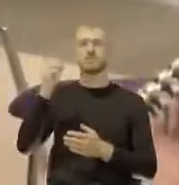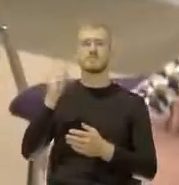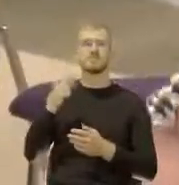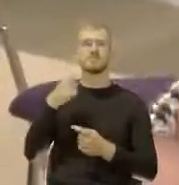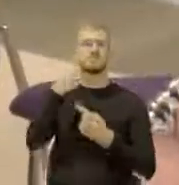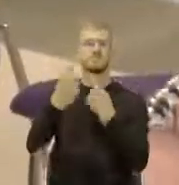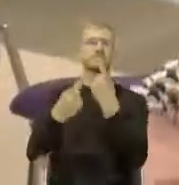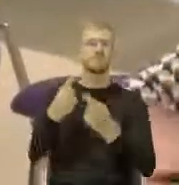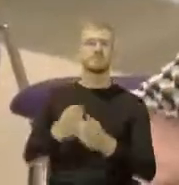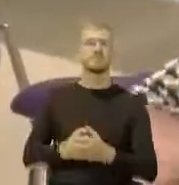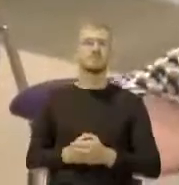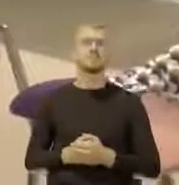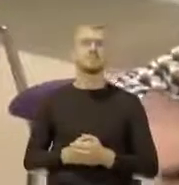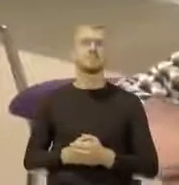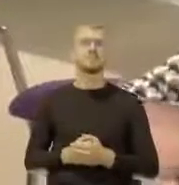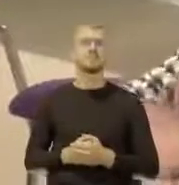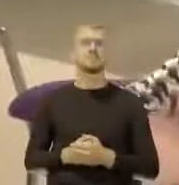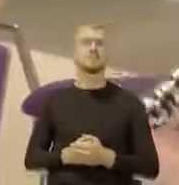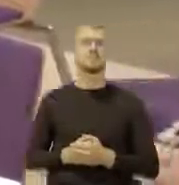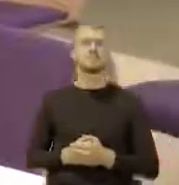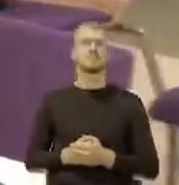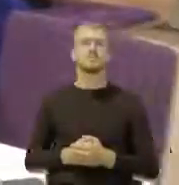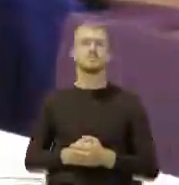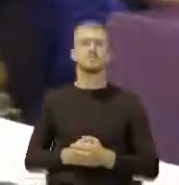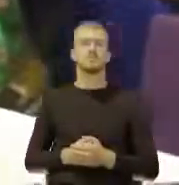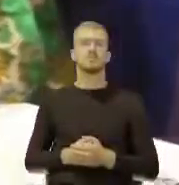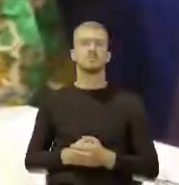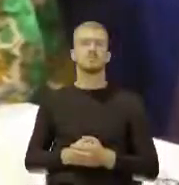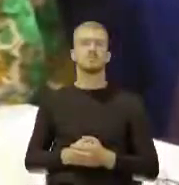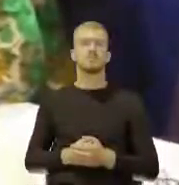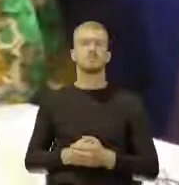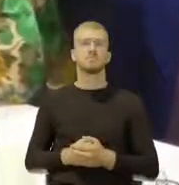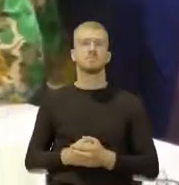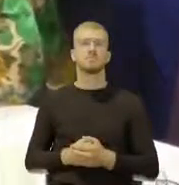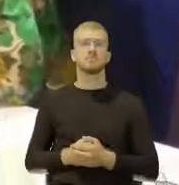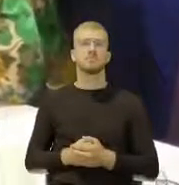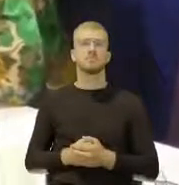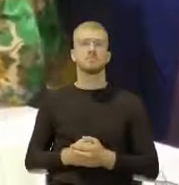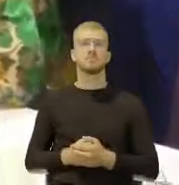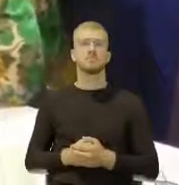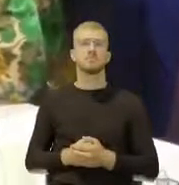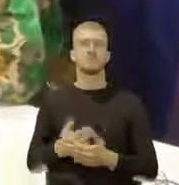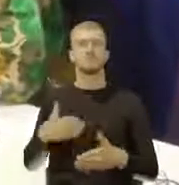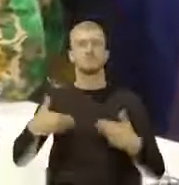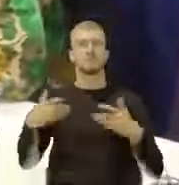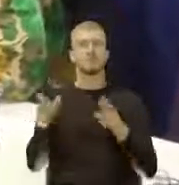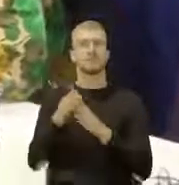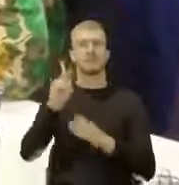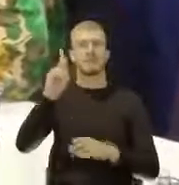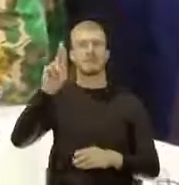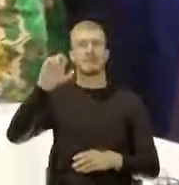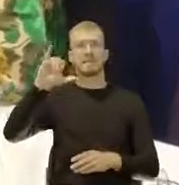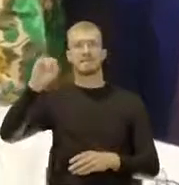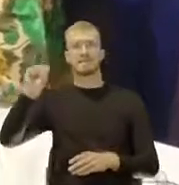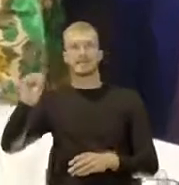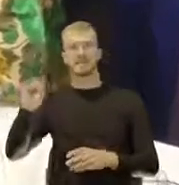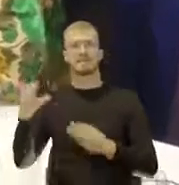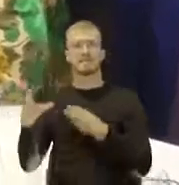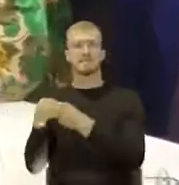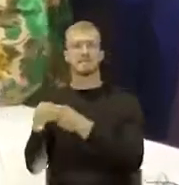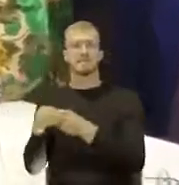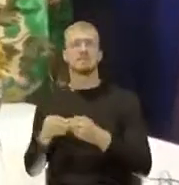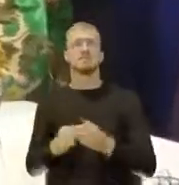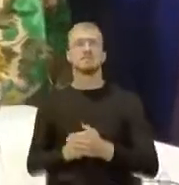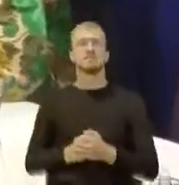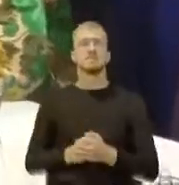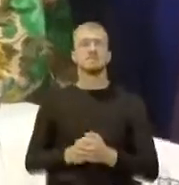know I, along with Chris, stand between you and drinks, or you and a walkabout in the city of Katowice.